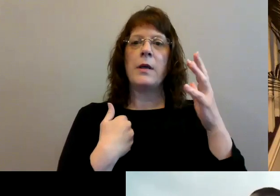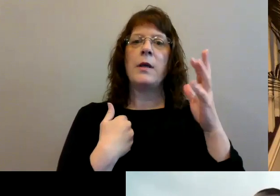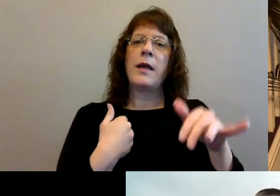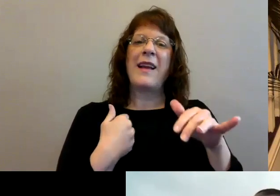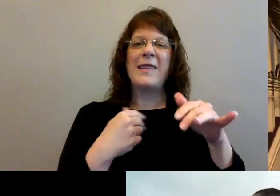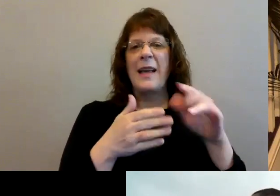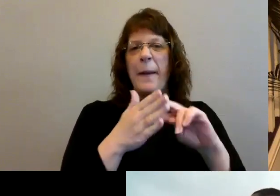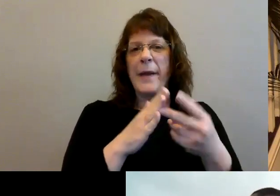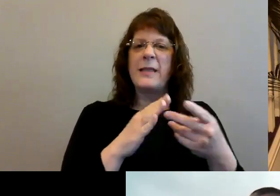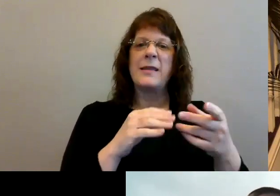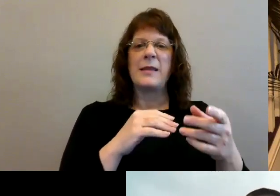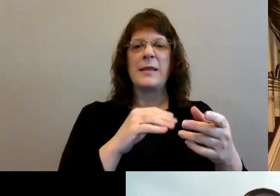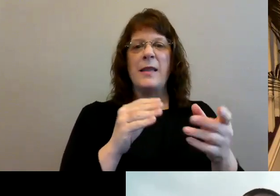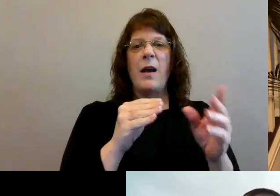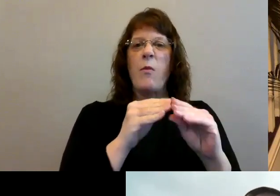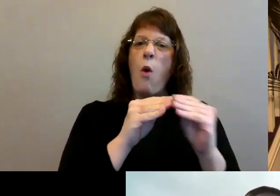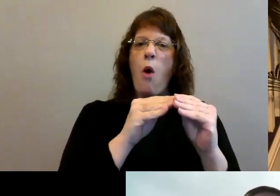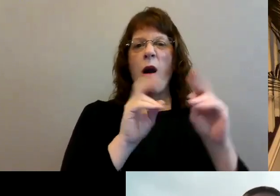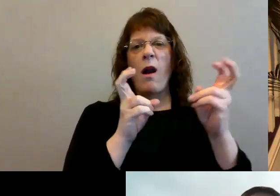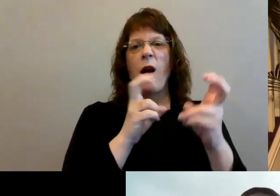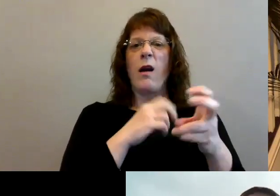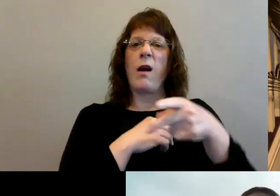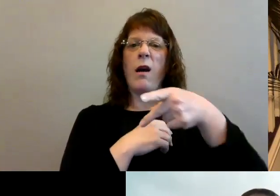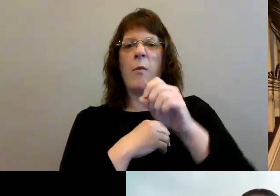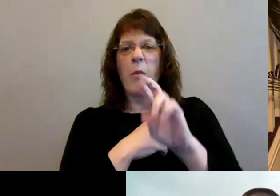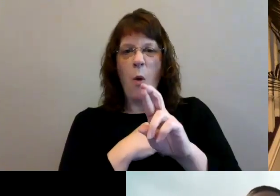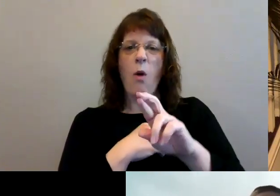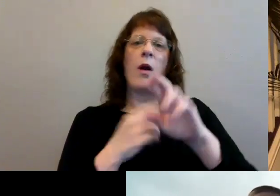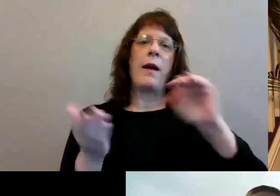that is poorer than what you would find in a